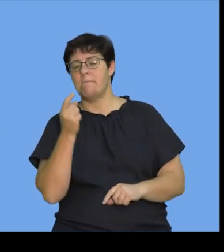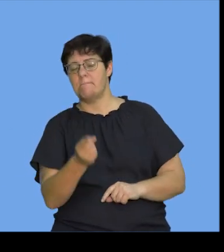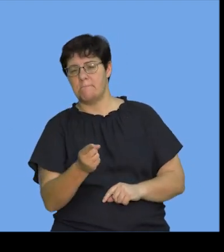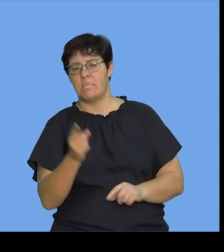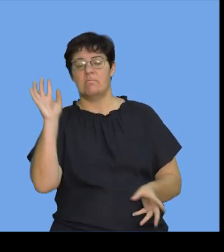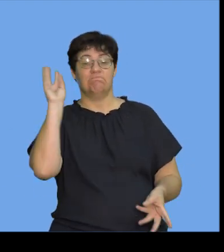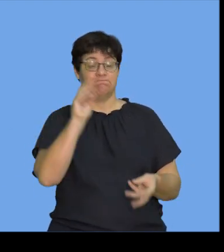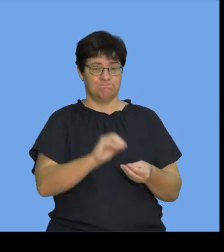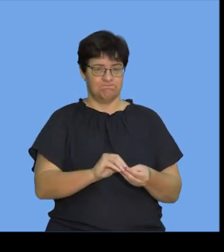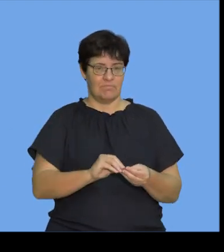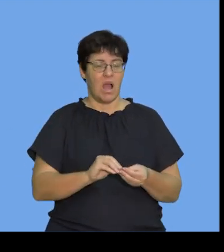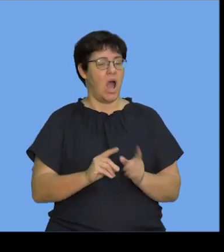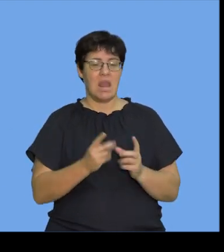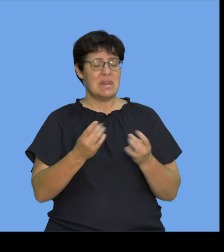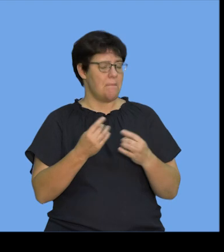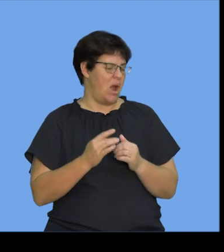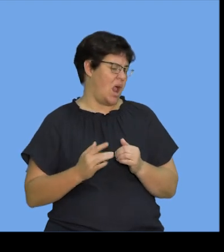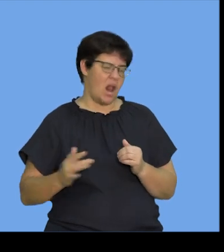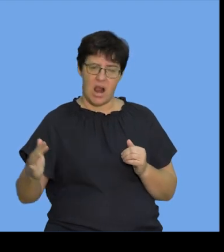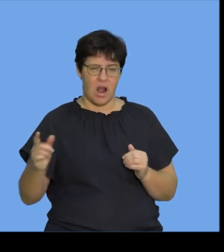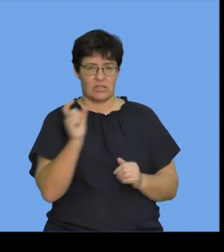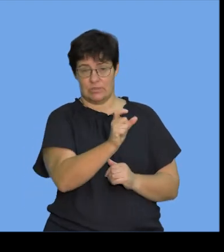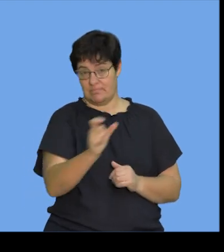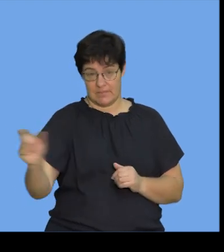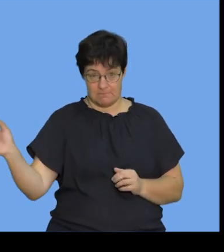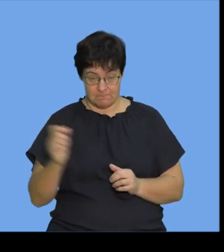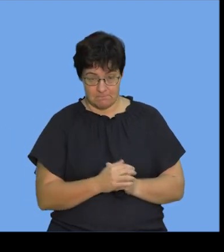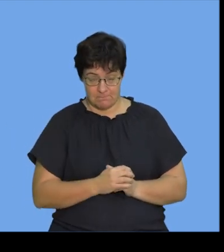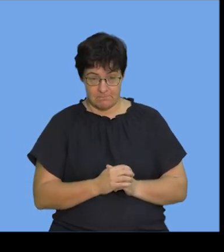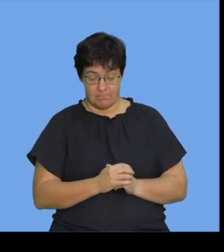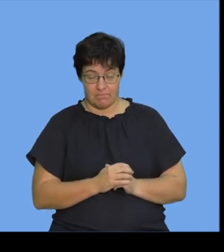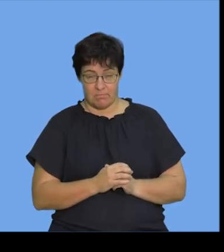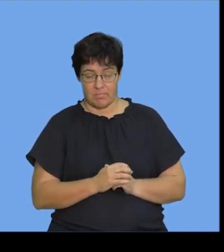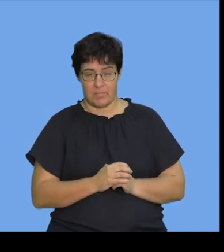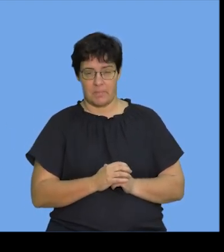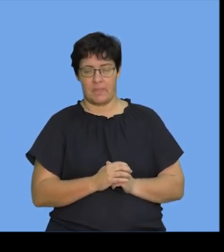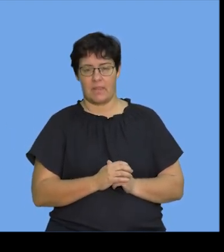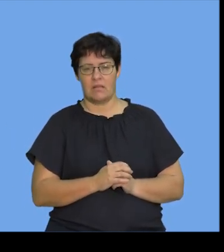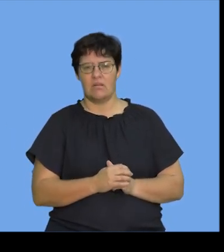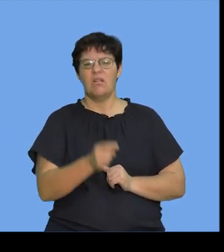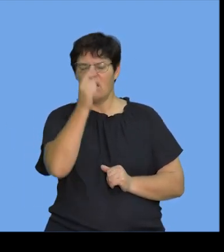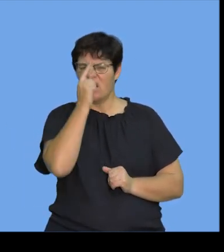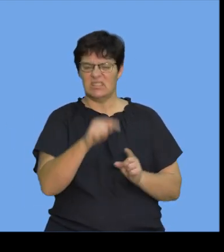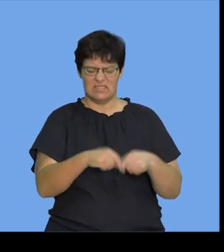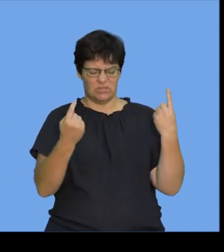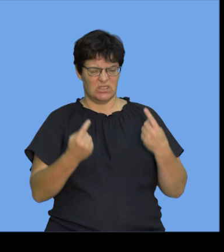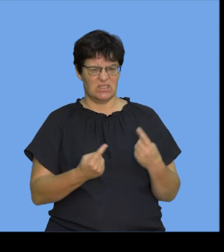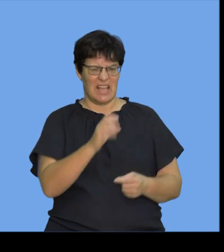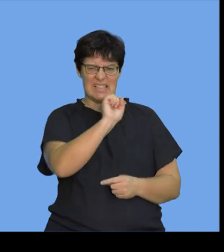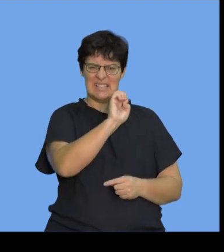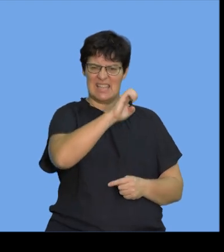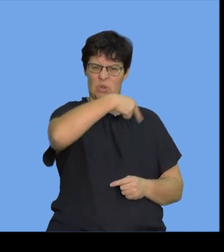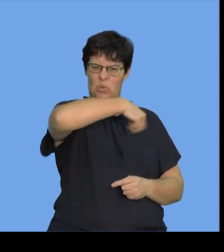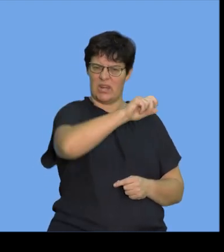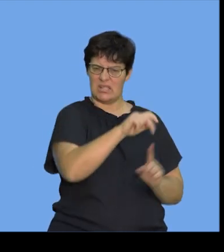sum of an infinite number of terms. But before, do you know what is the difference between a sequence